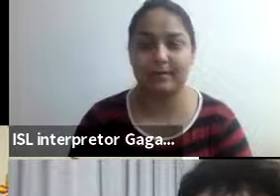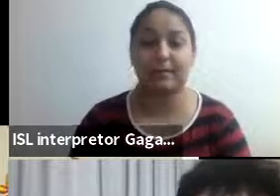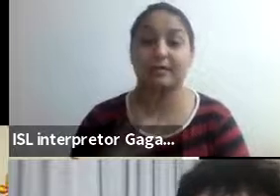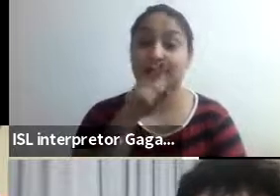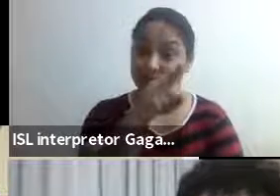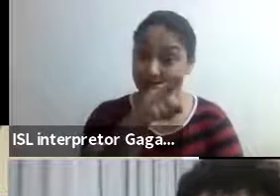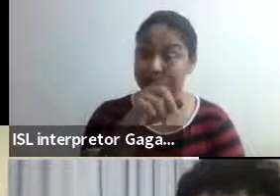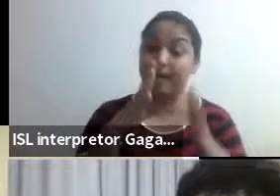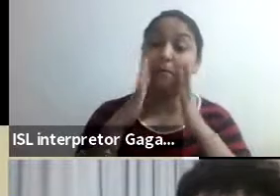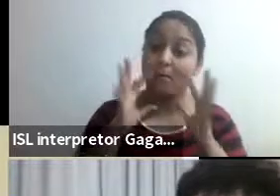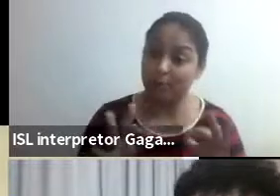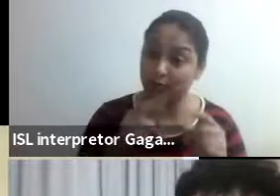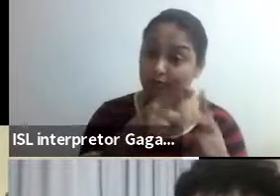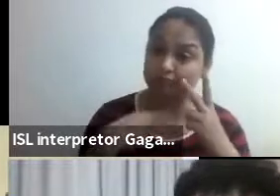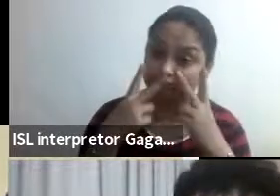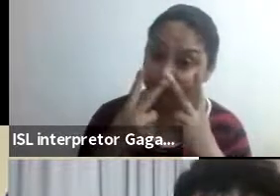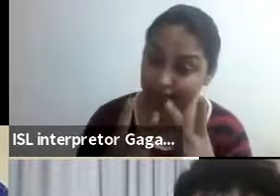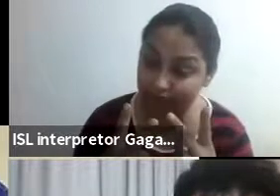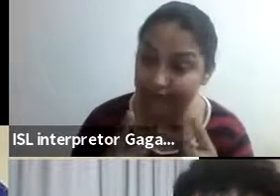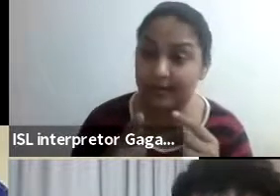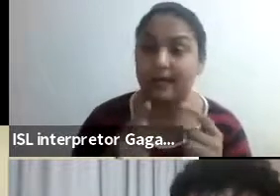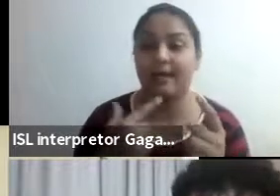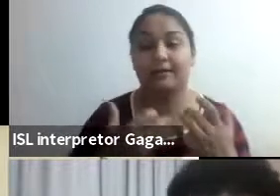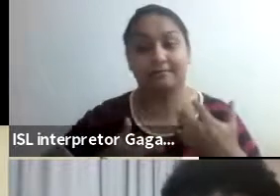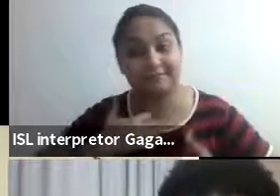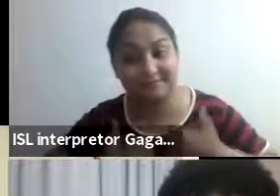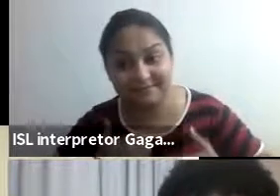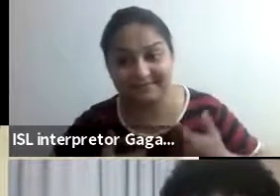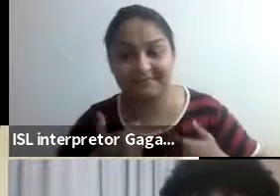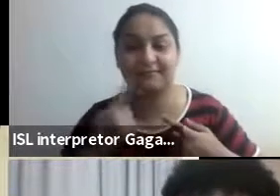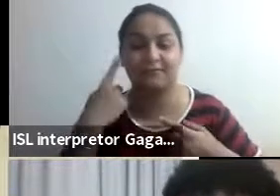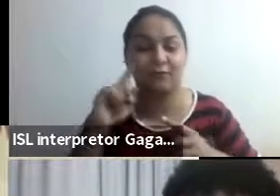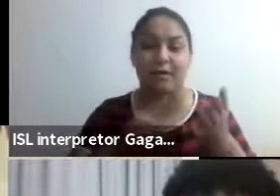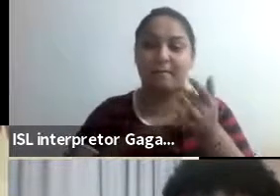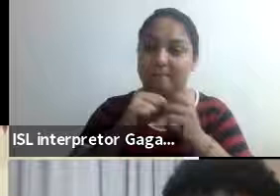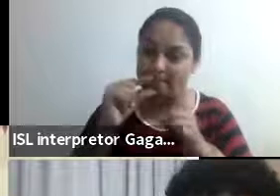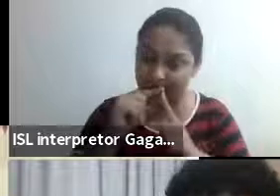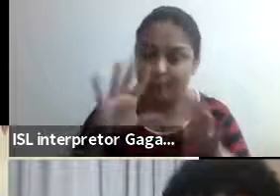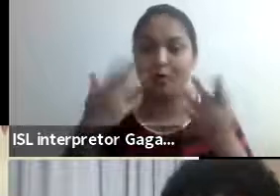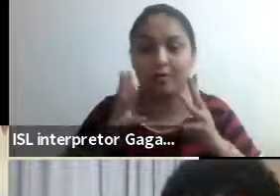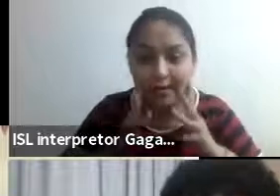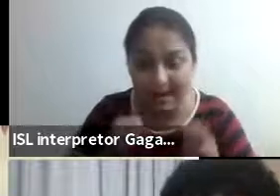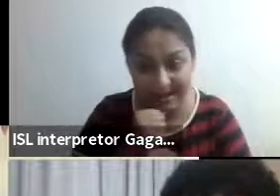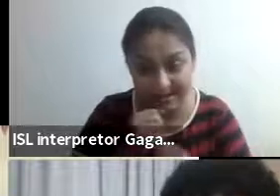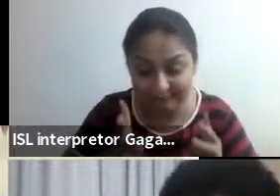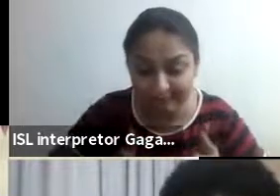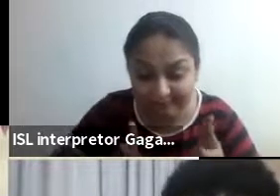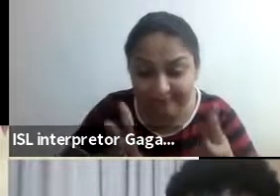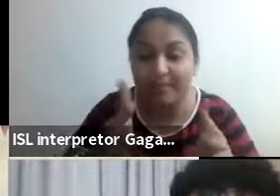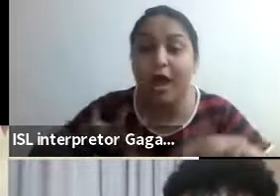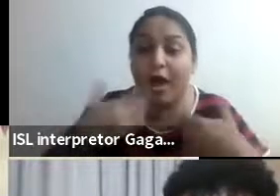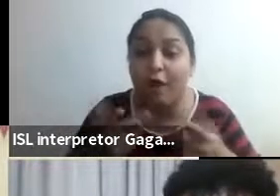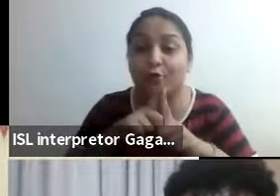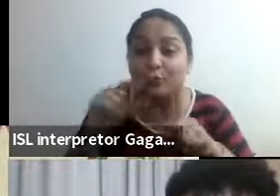this in particular, I find this very interesting because it's almost like a map or a guide to her works. You